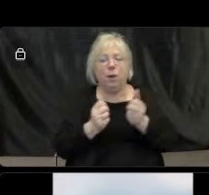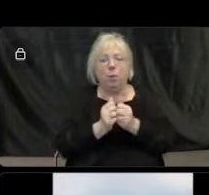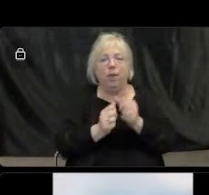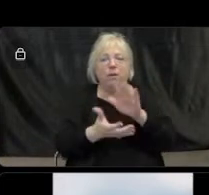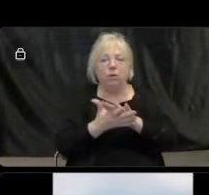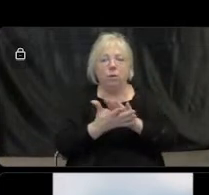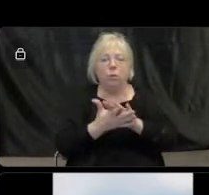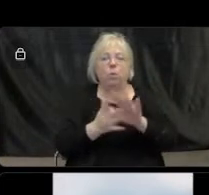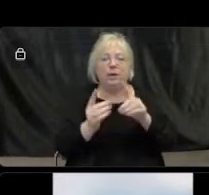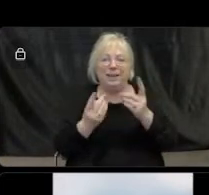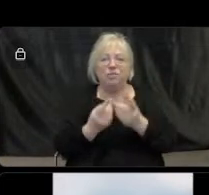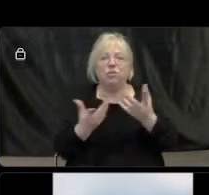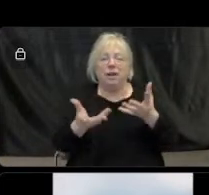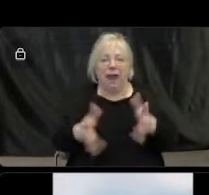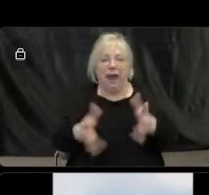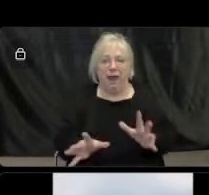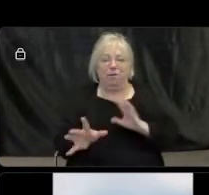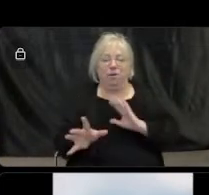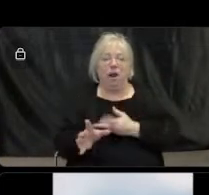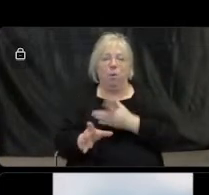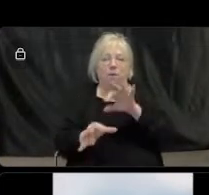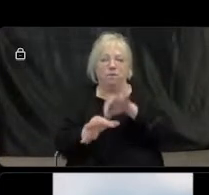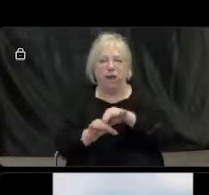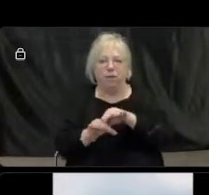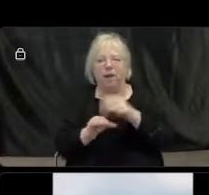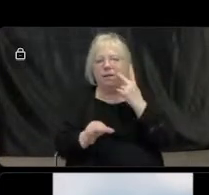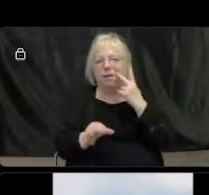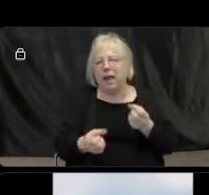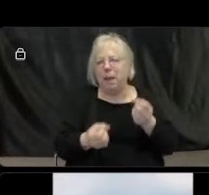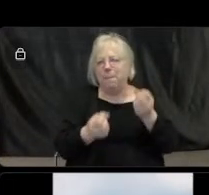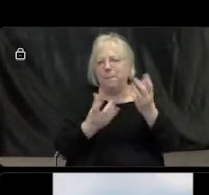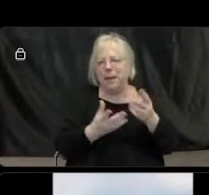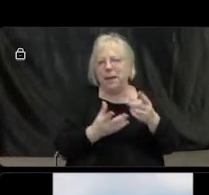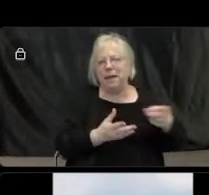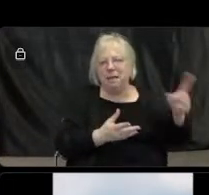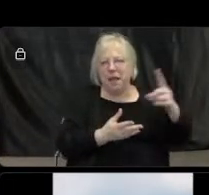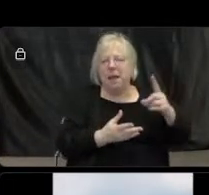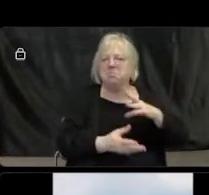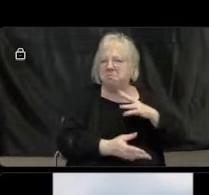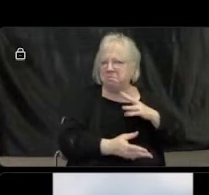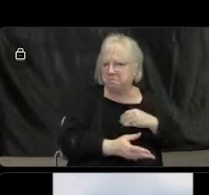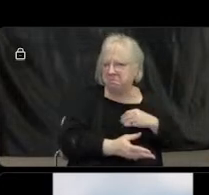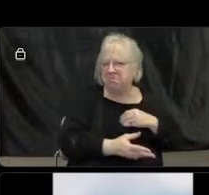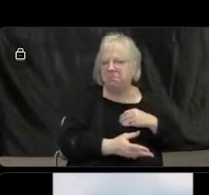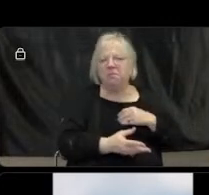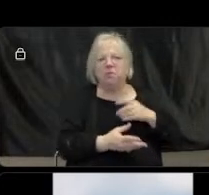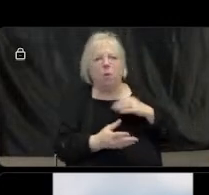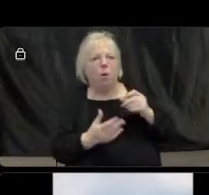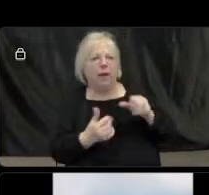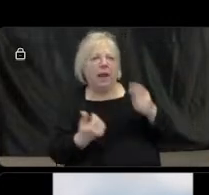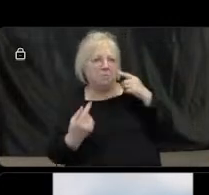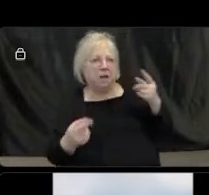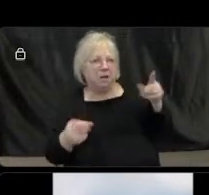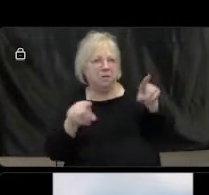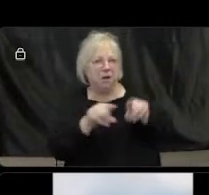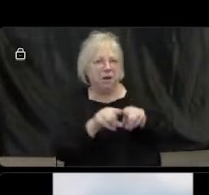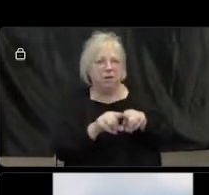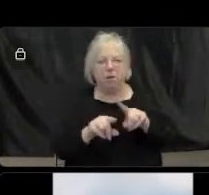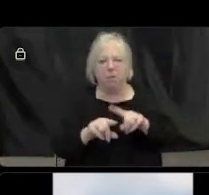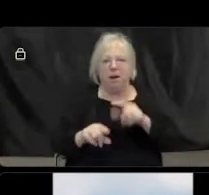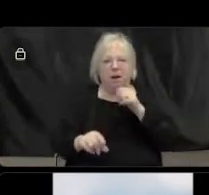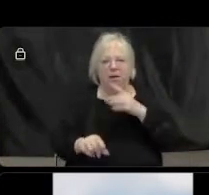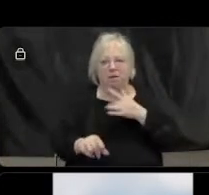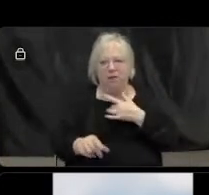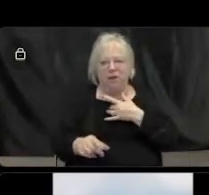district after our vote and see how many of these things they acquiesce to or you can agree to, that's fine, but I do not